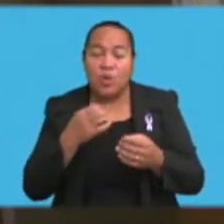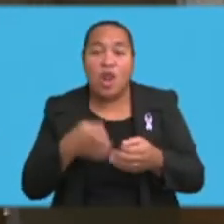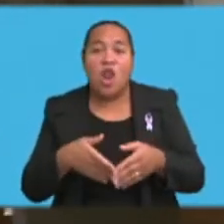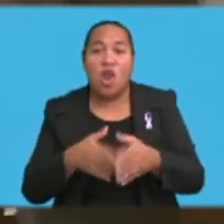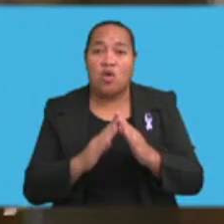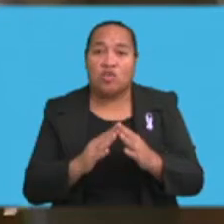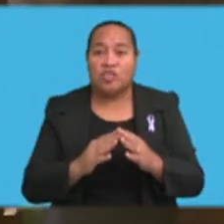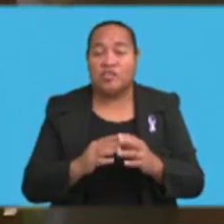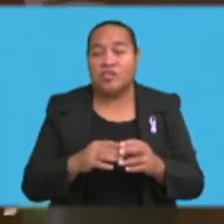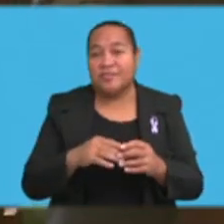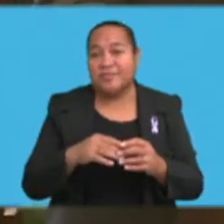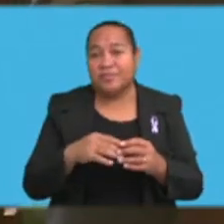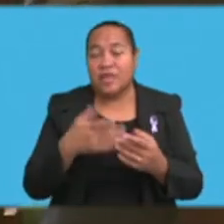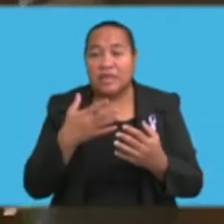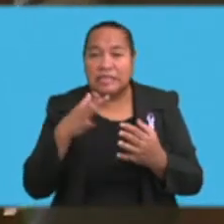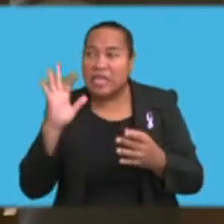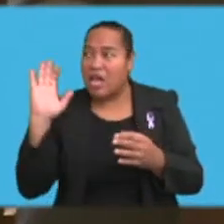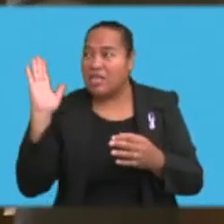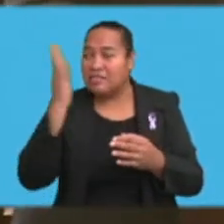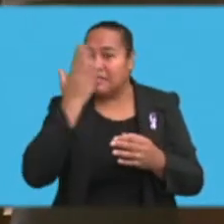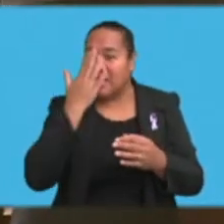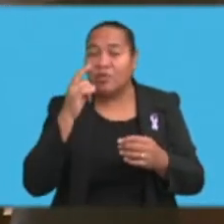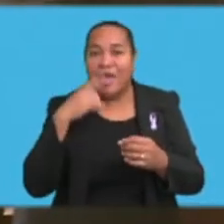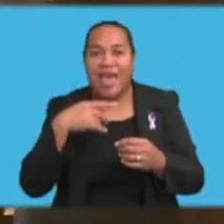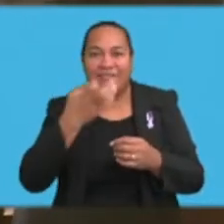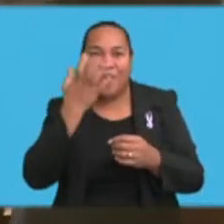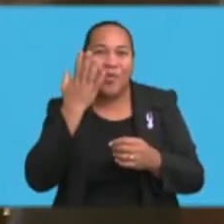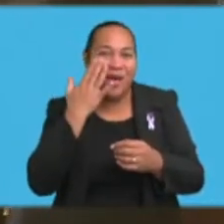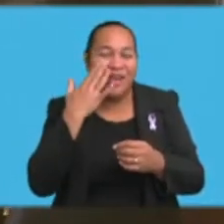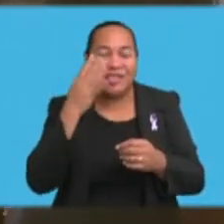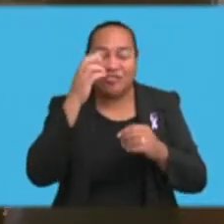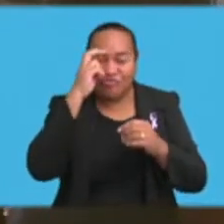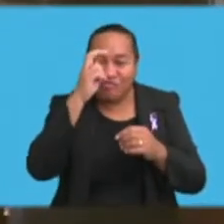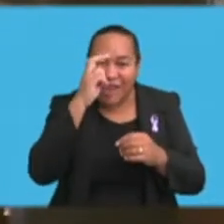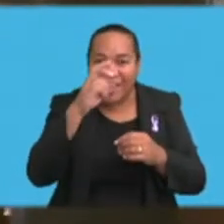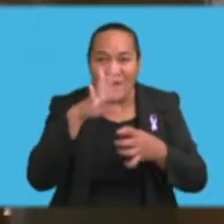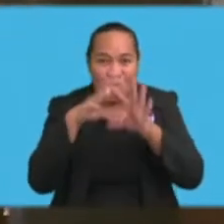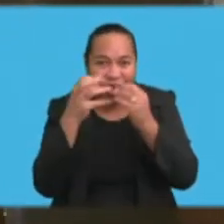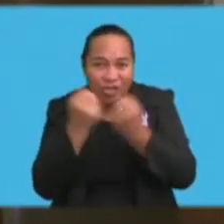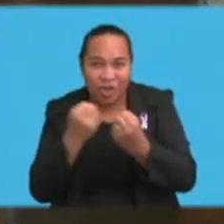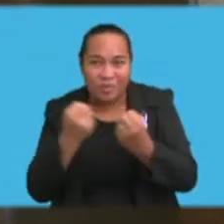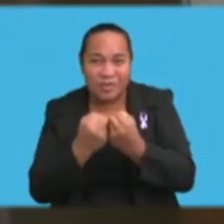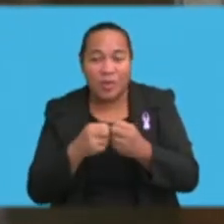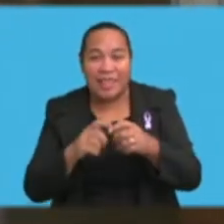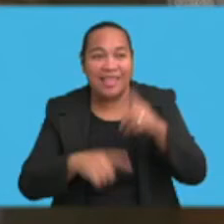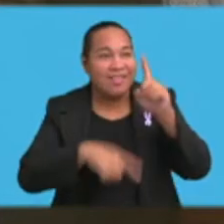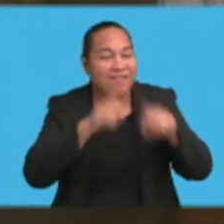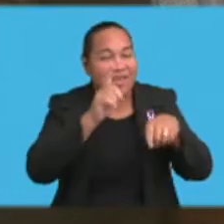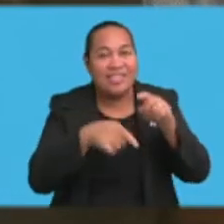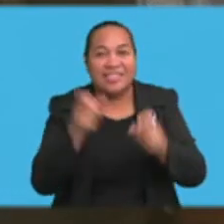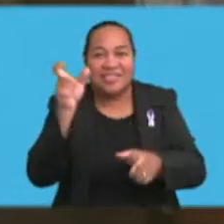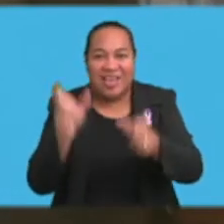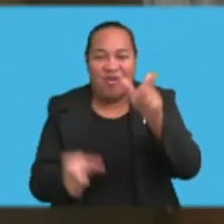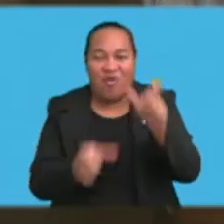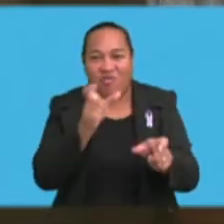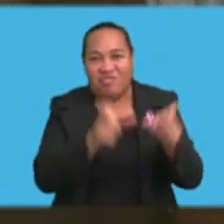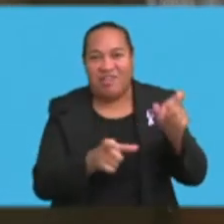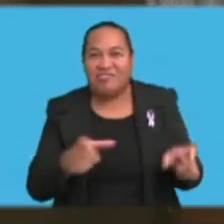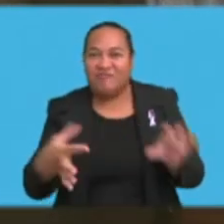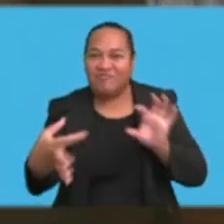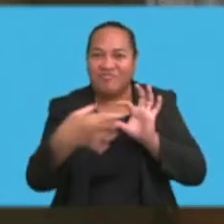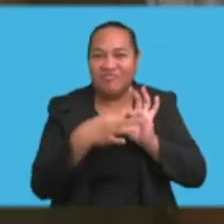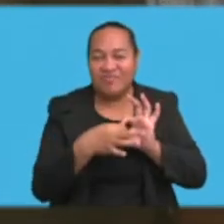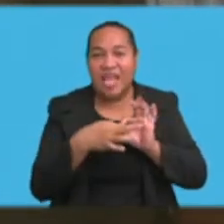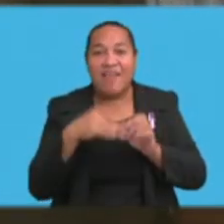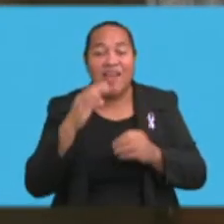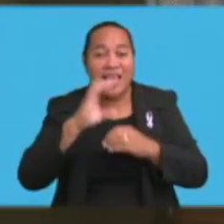of that, we have had a number of OHS trainings and workshops successfully held with a range of stakeholders. There's also been